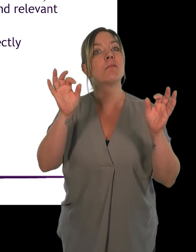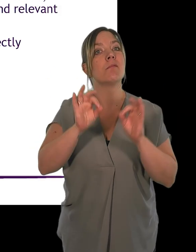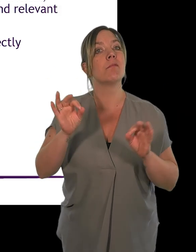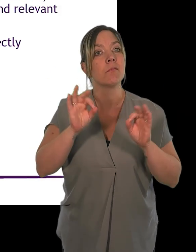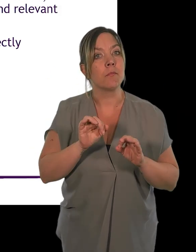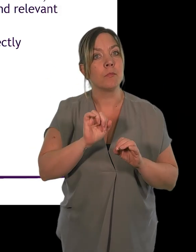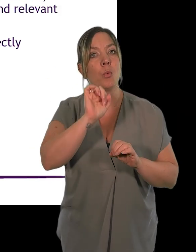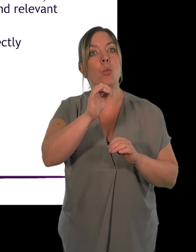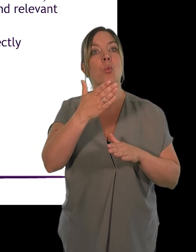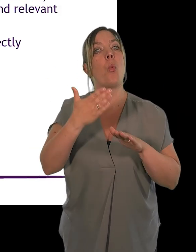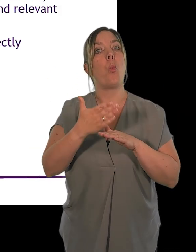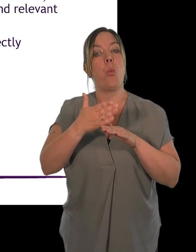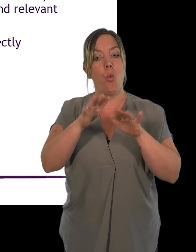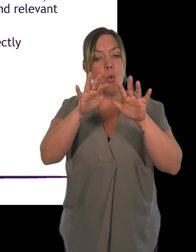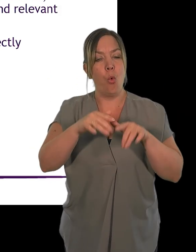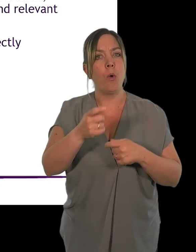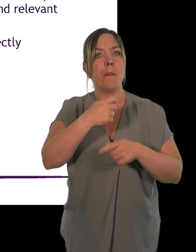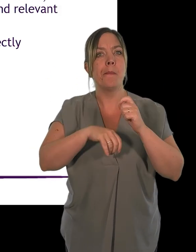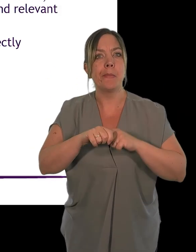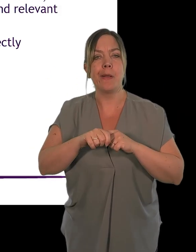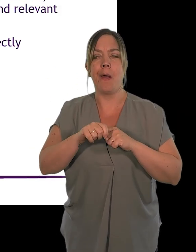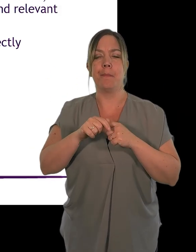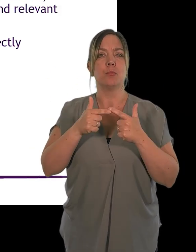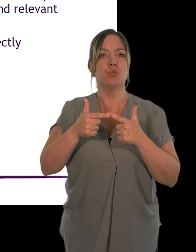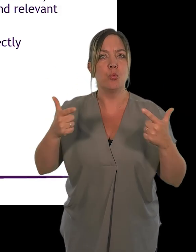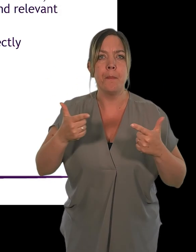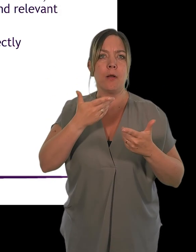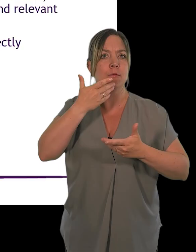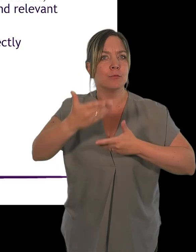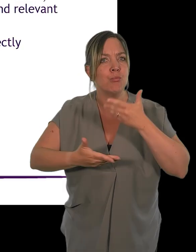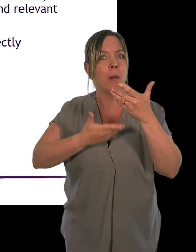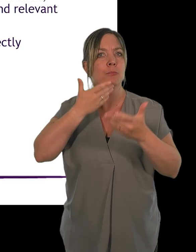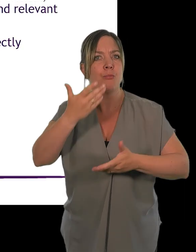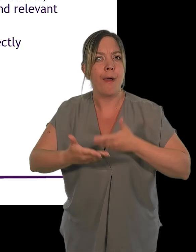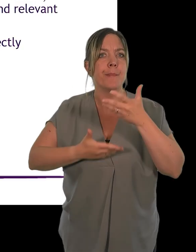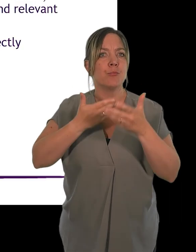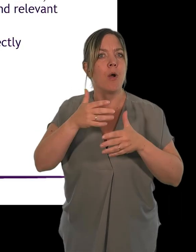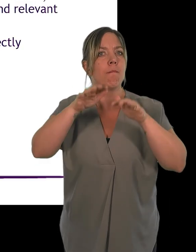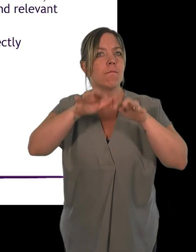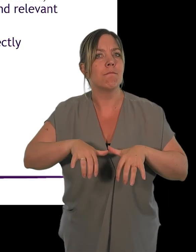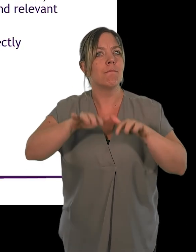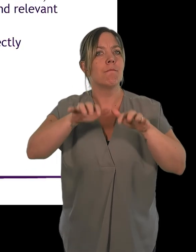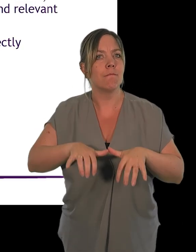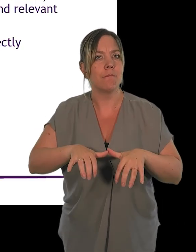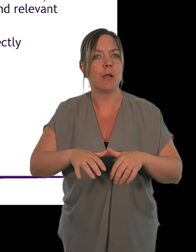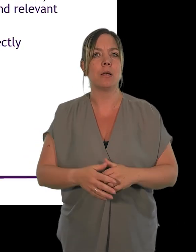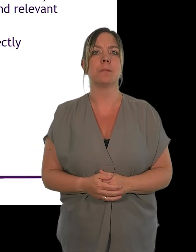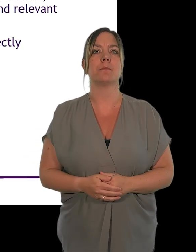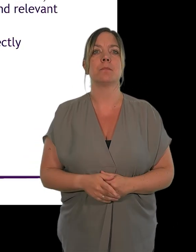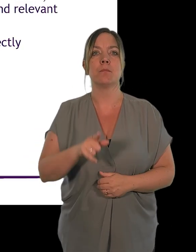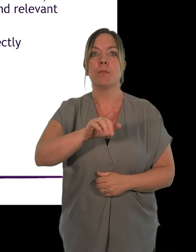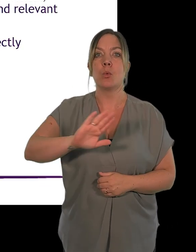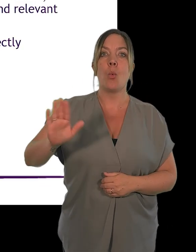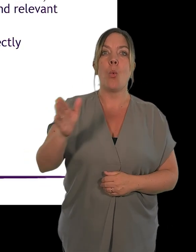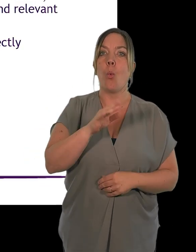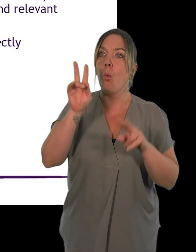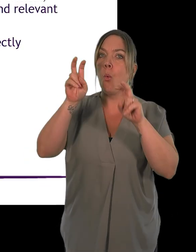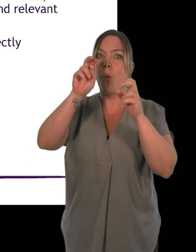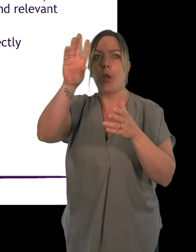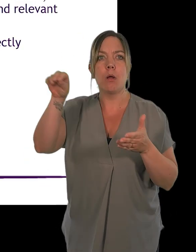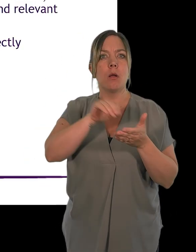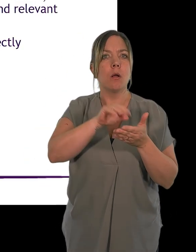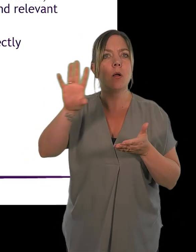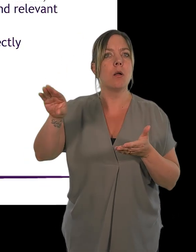be too descriptive. Remember, all cited references should be taken from